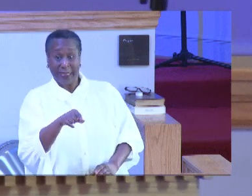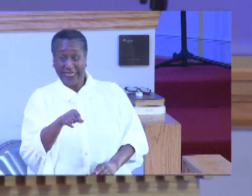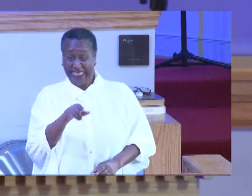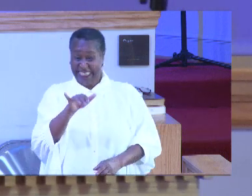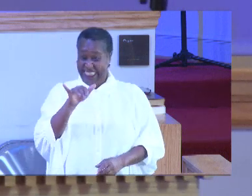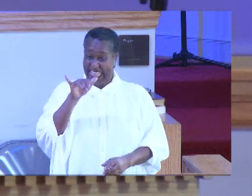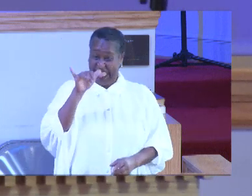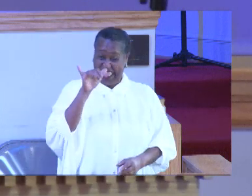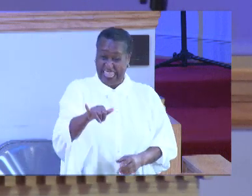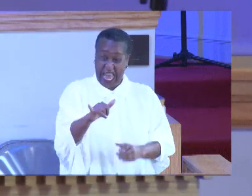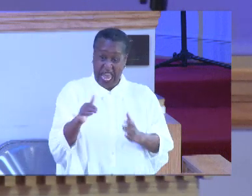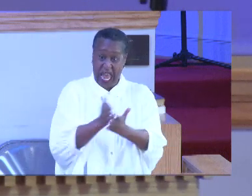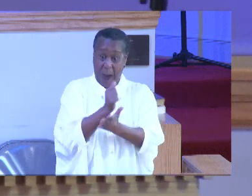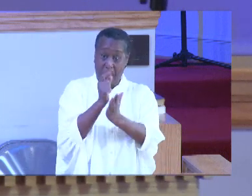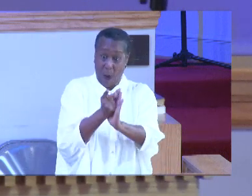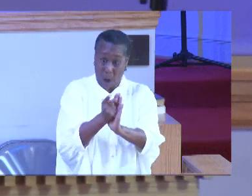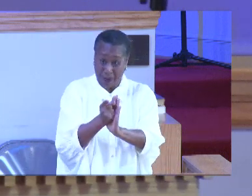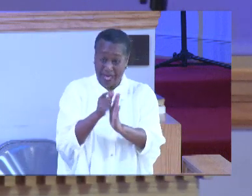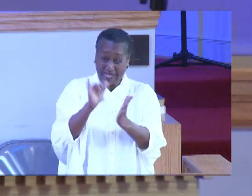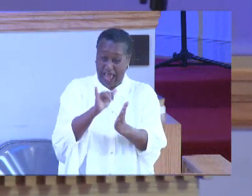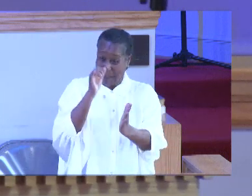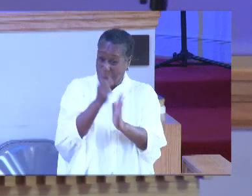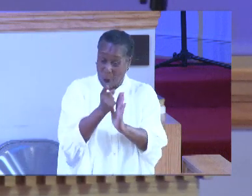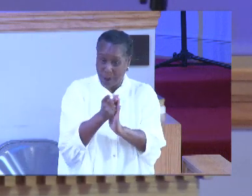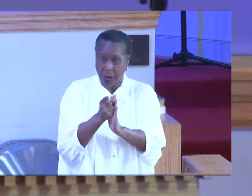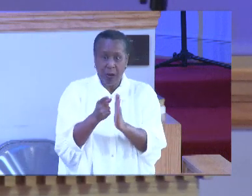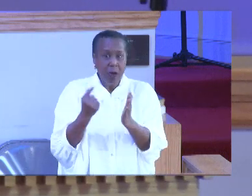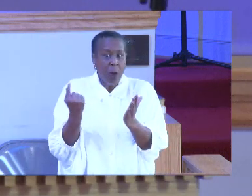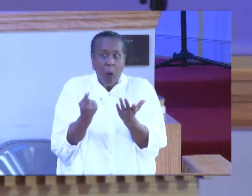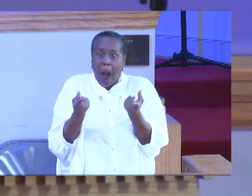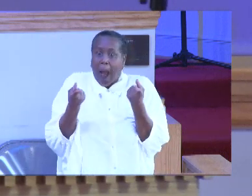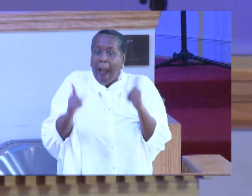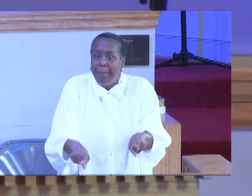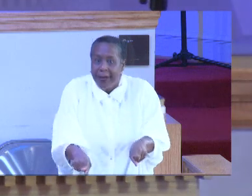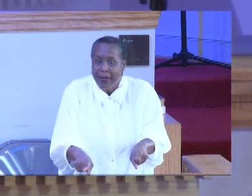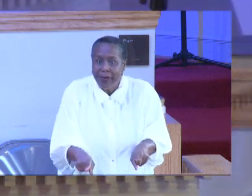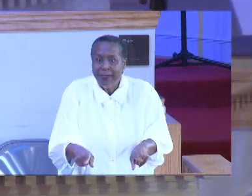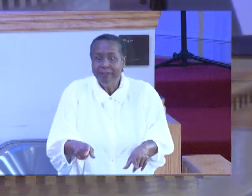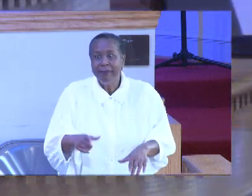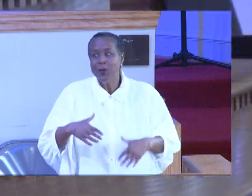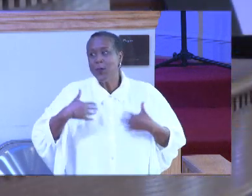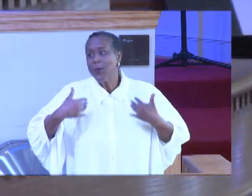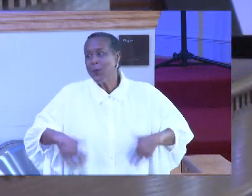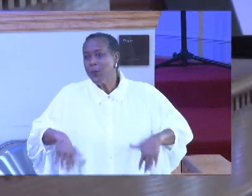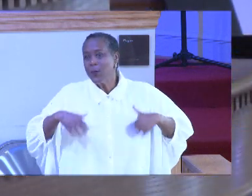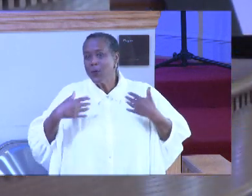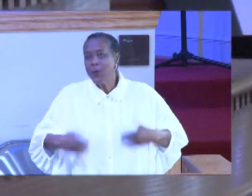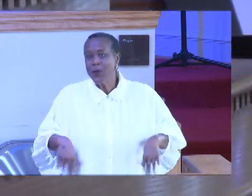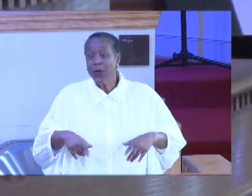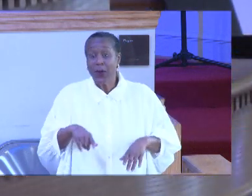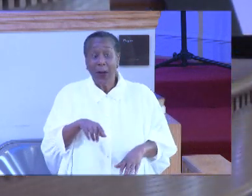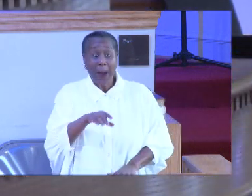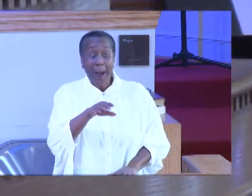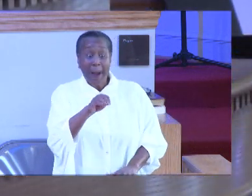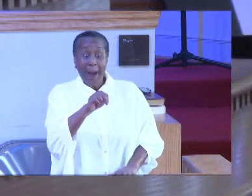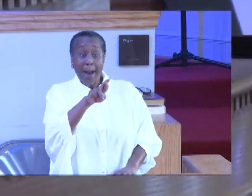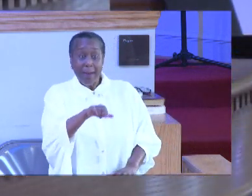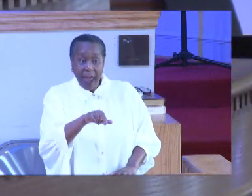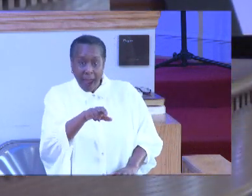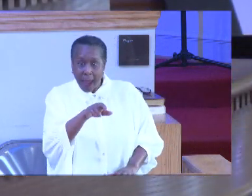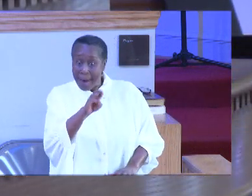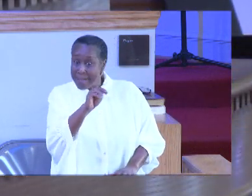that moment, something takes place. She now